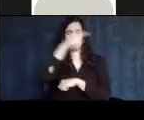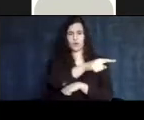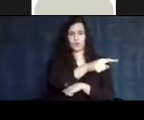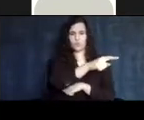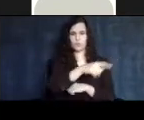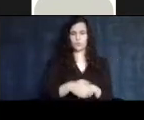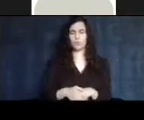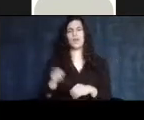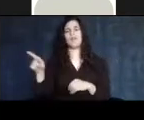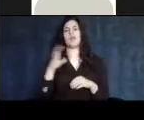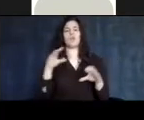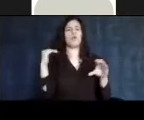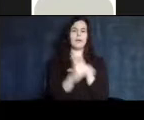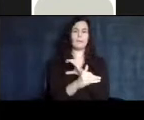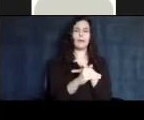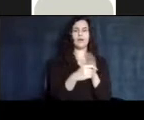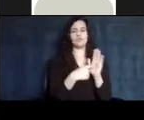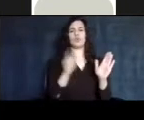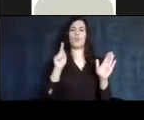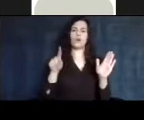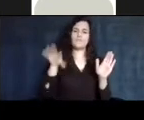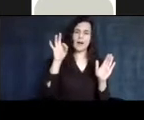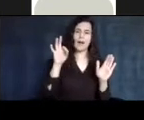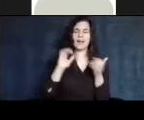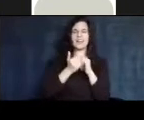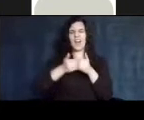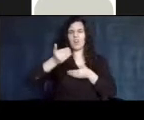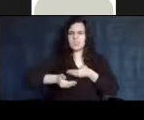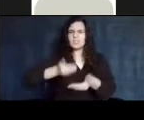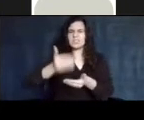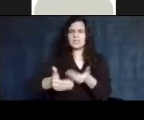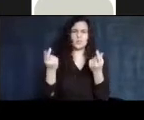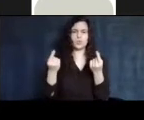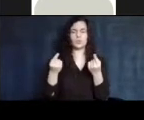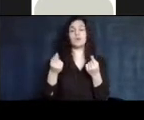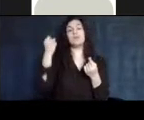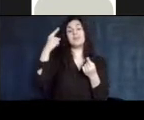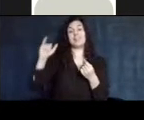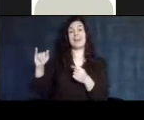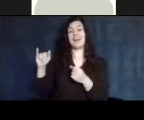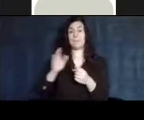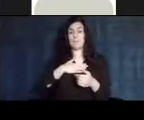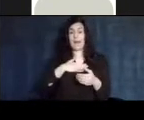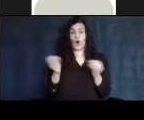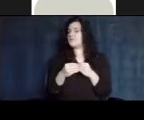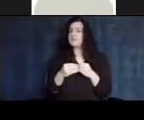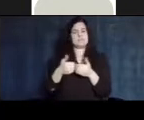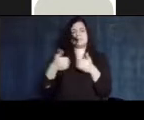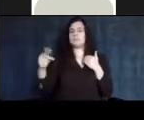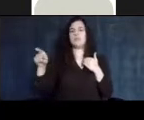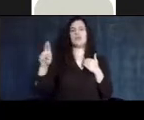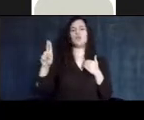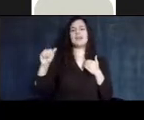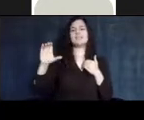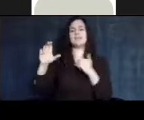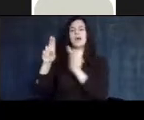you an email of where to find that, what you need to do next. That is a different office. That's Undergraduate Advising Office.